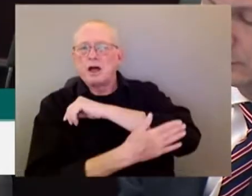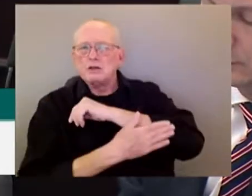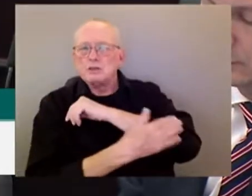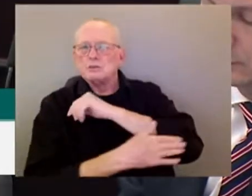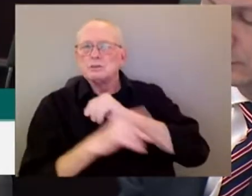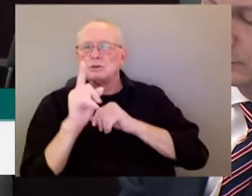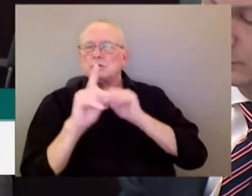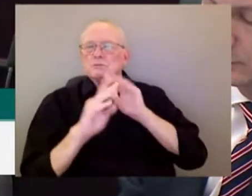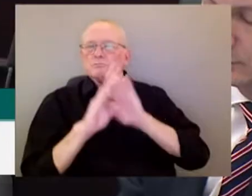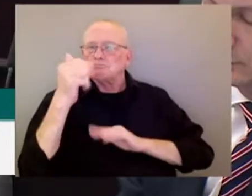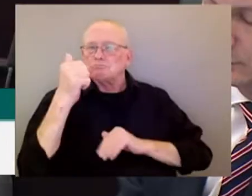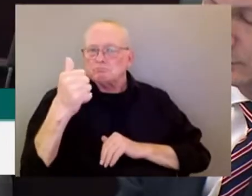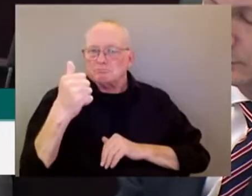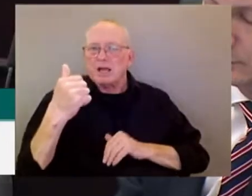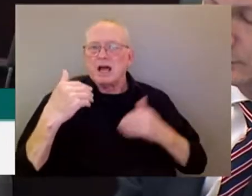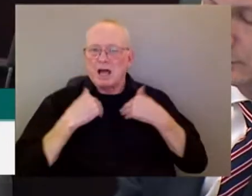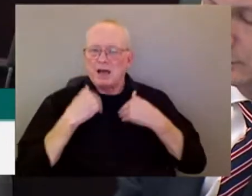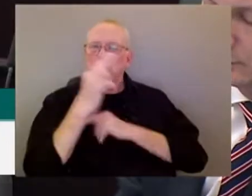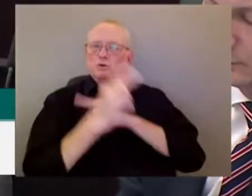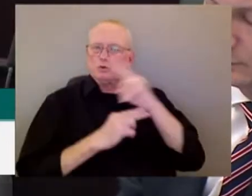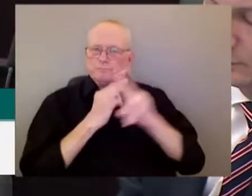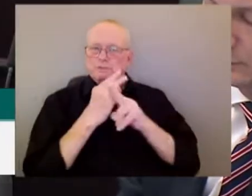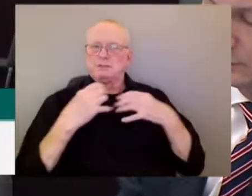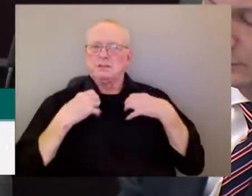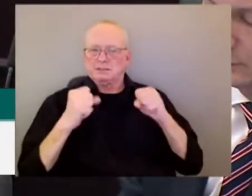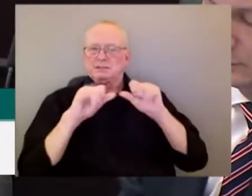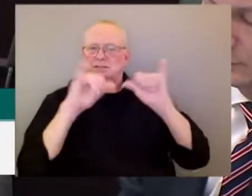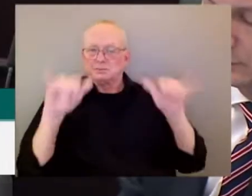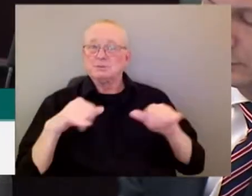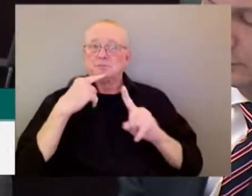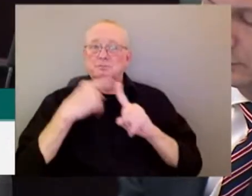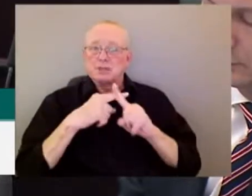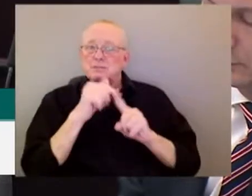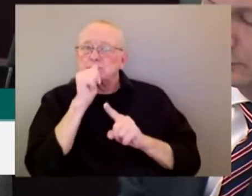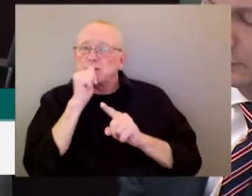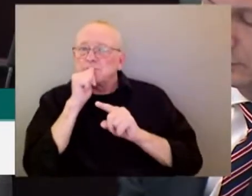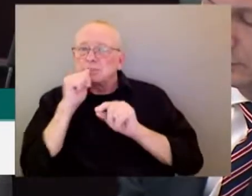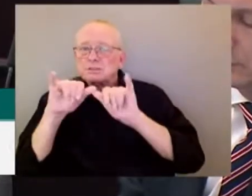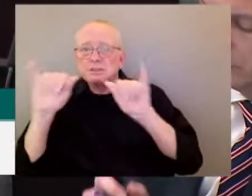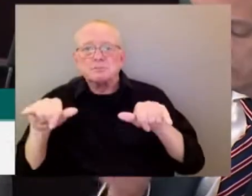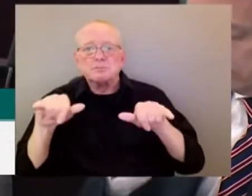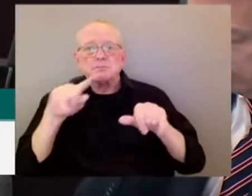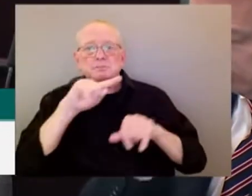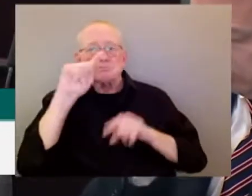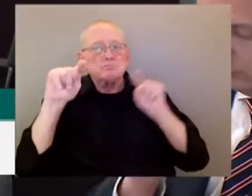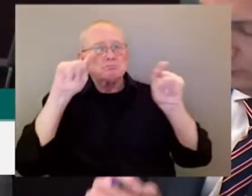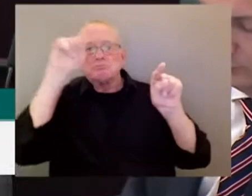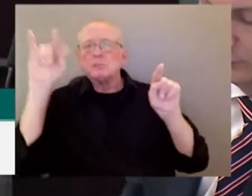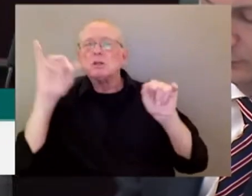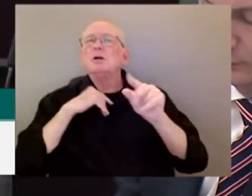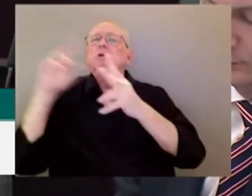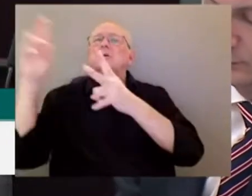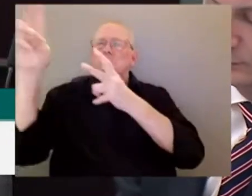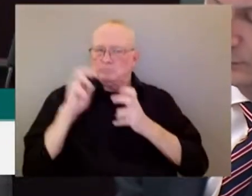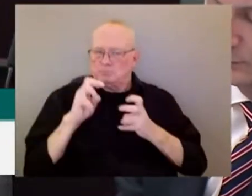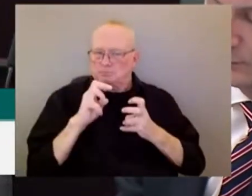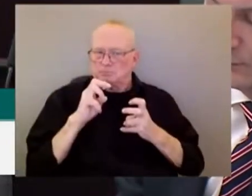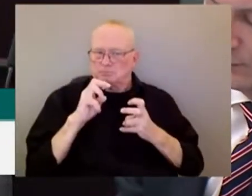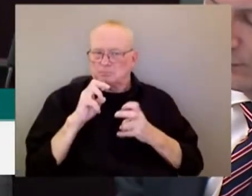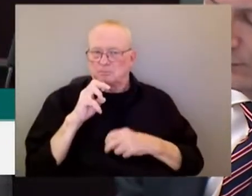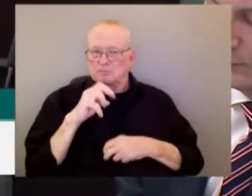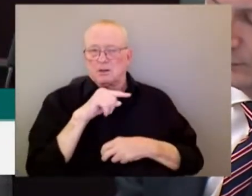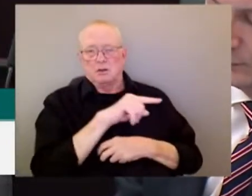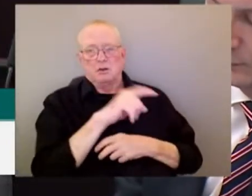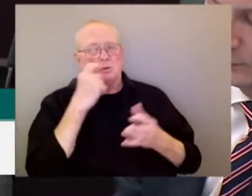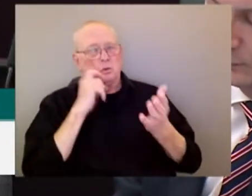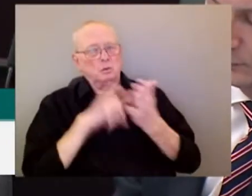a strong private health care system, Mr. Speaker, which in fact has increased access. Mr. Speaker, we are looking to make